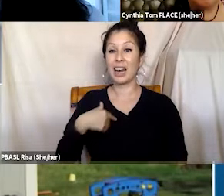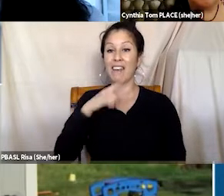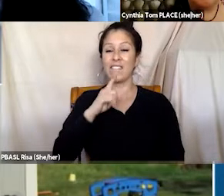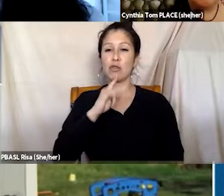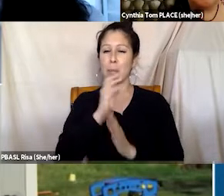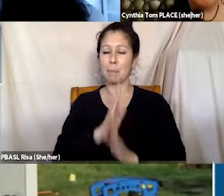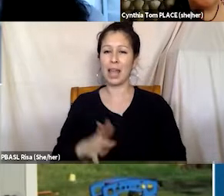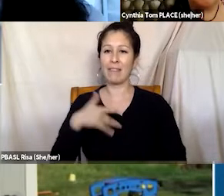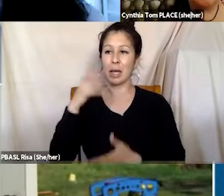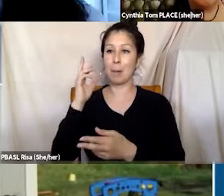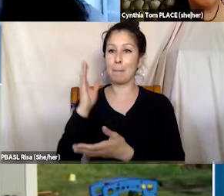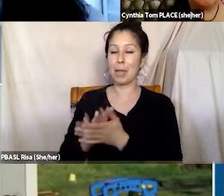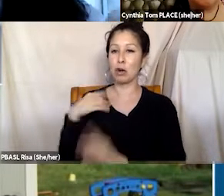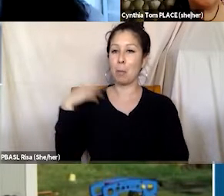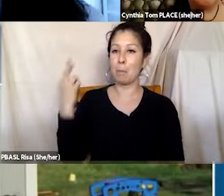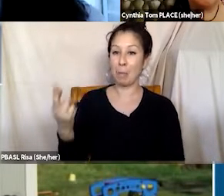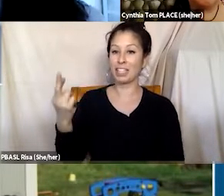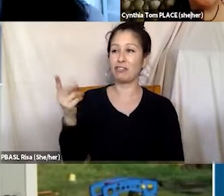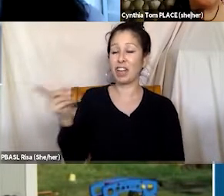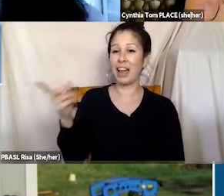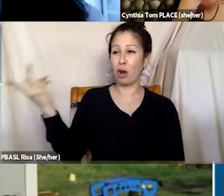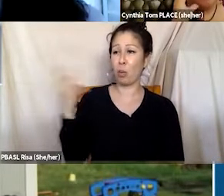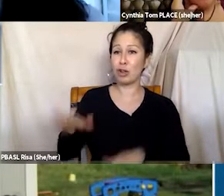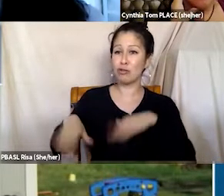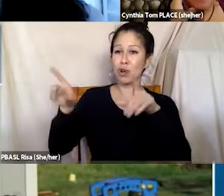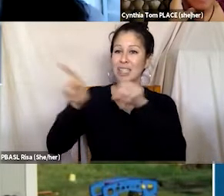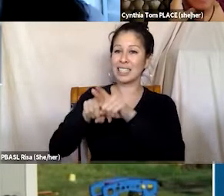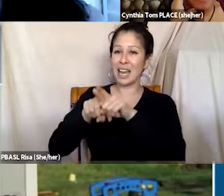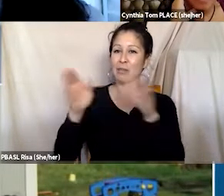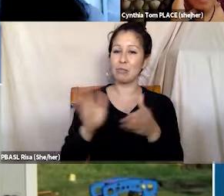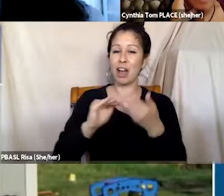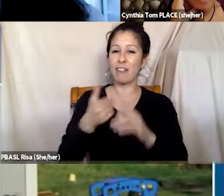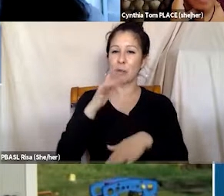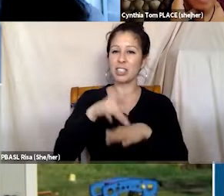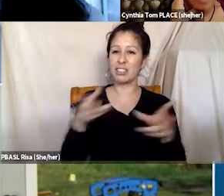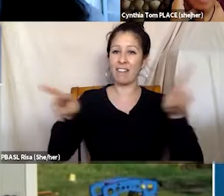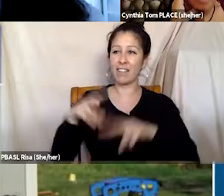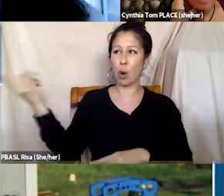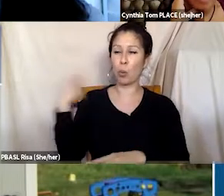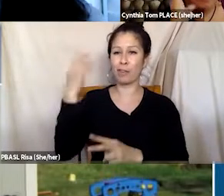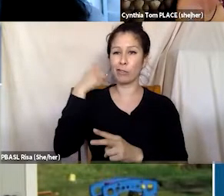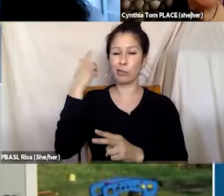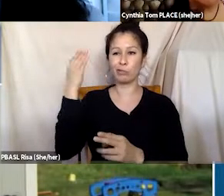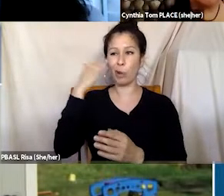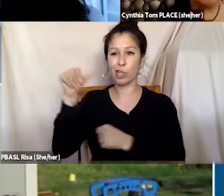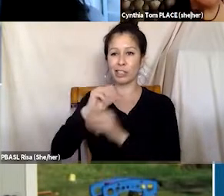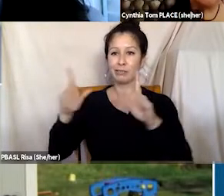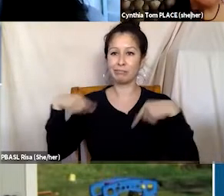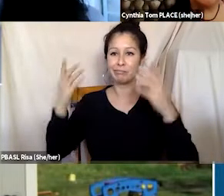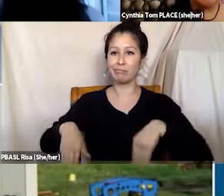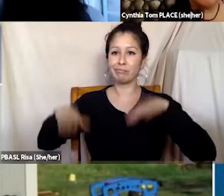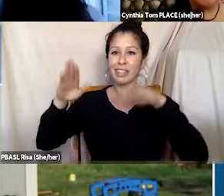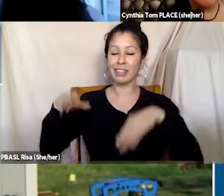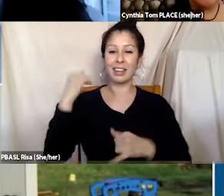best friend, who I actually grew up with in the same small town from the Central Valley. So we've known each other our entire lives.